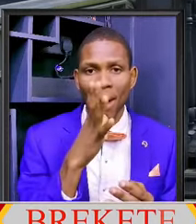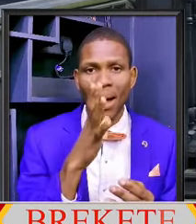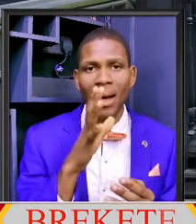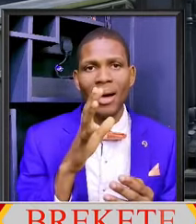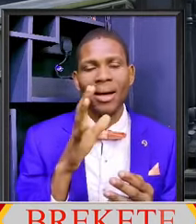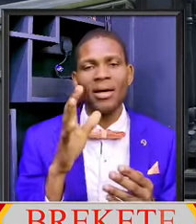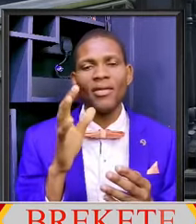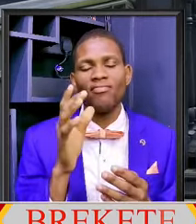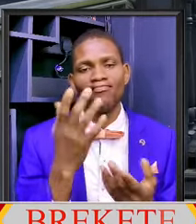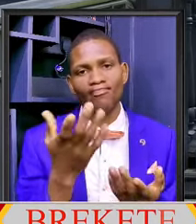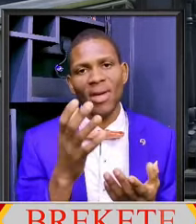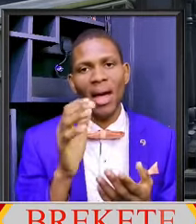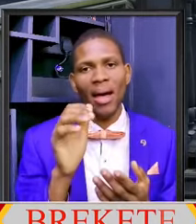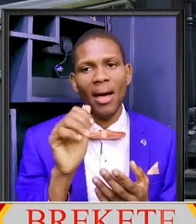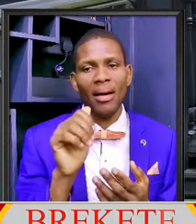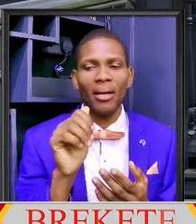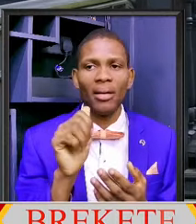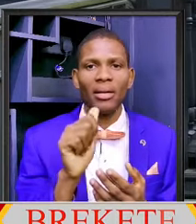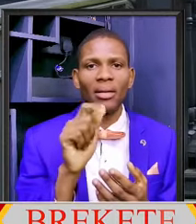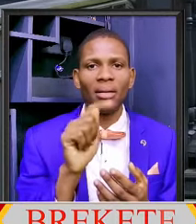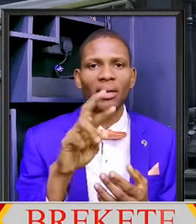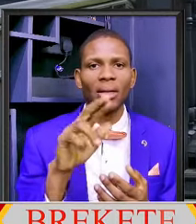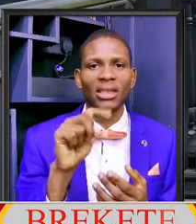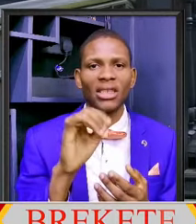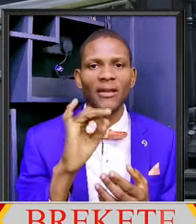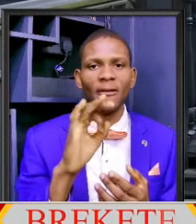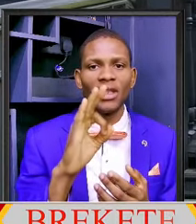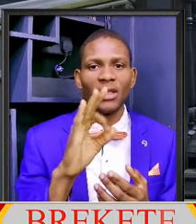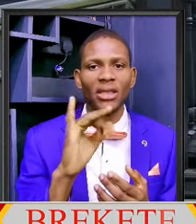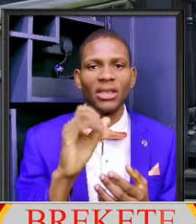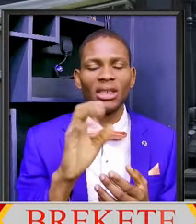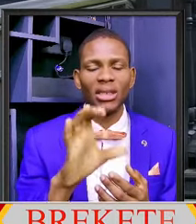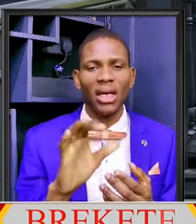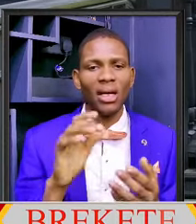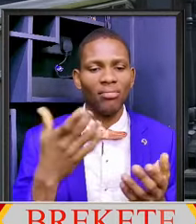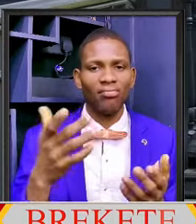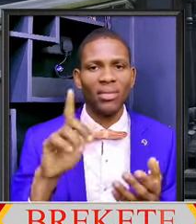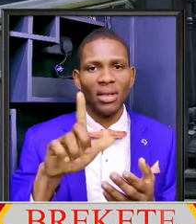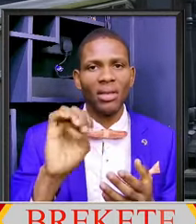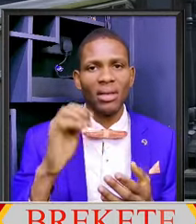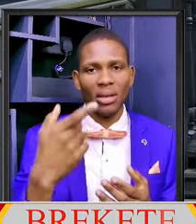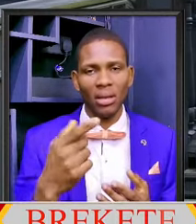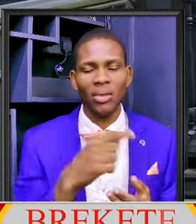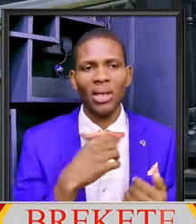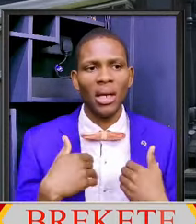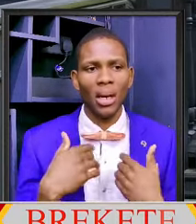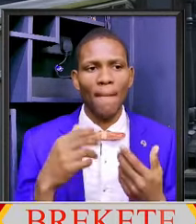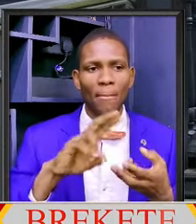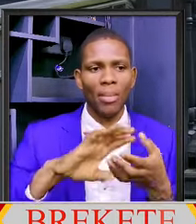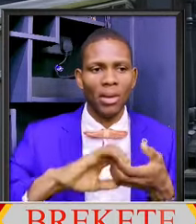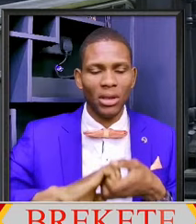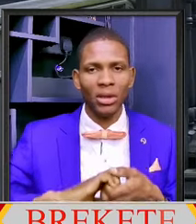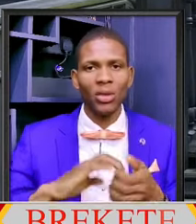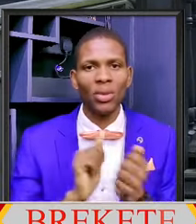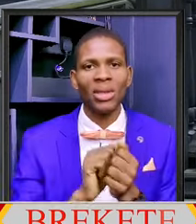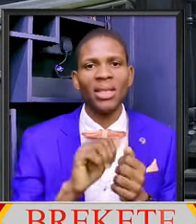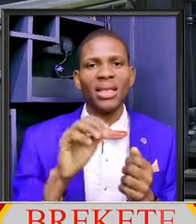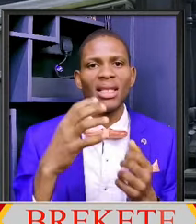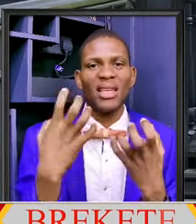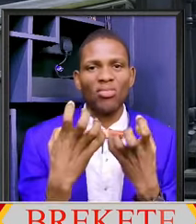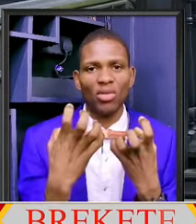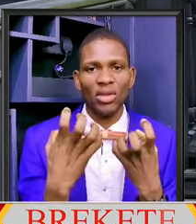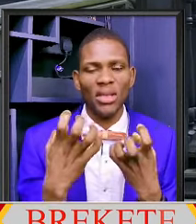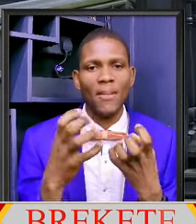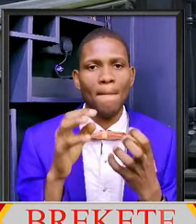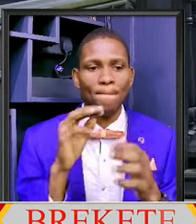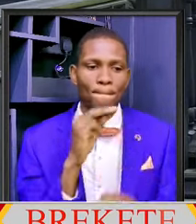hear? Yes, sir. We get a partnership with Mission Leprosy Mission Nigeria. We